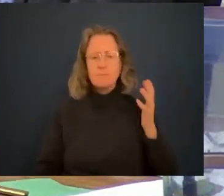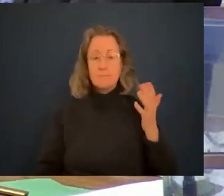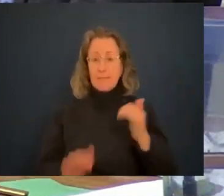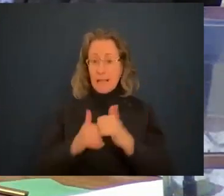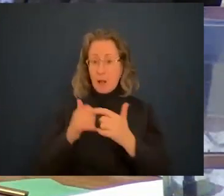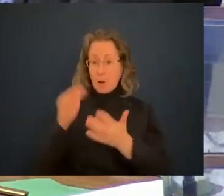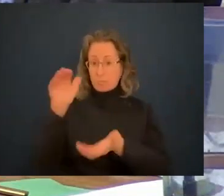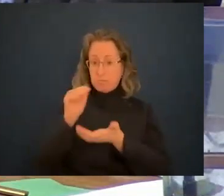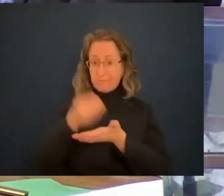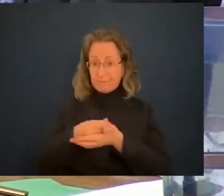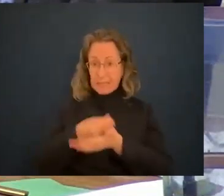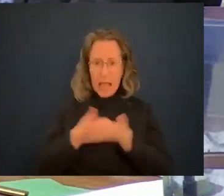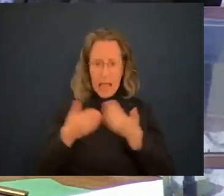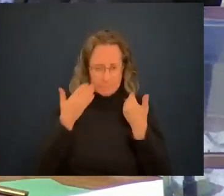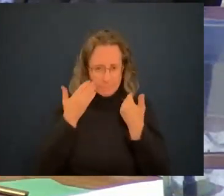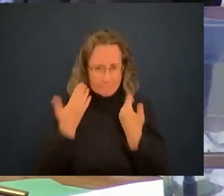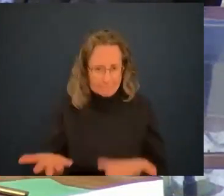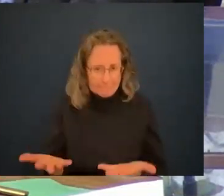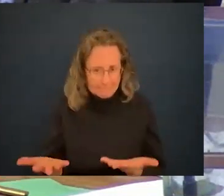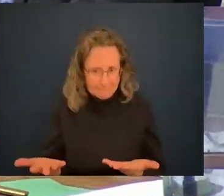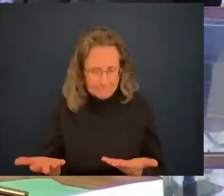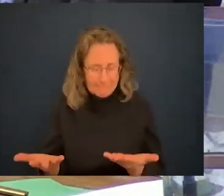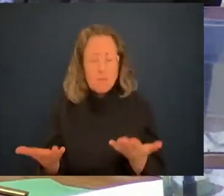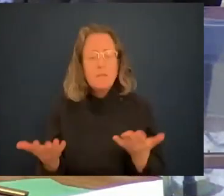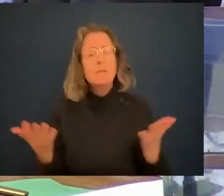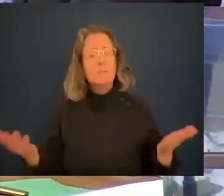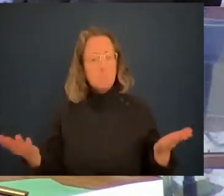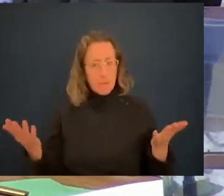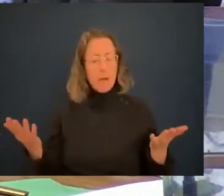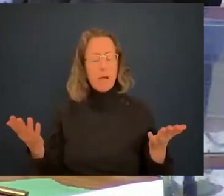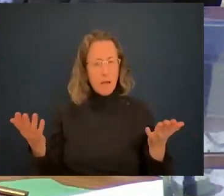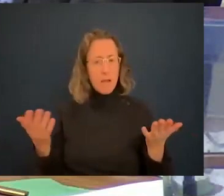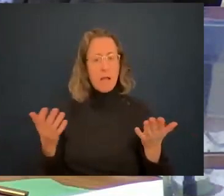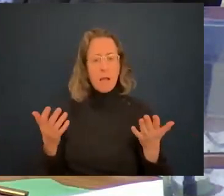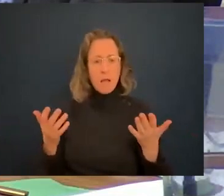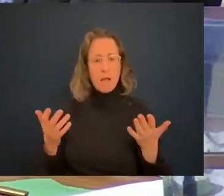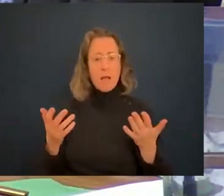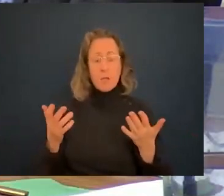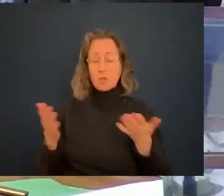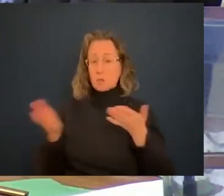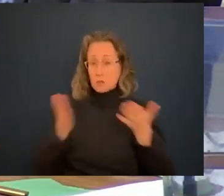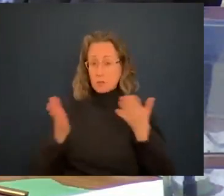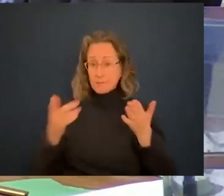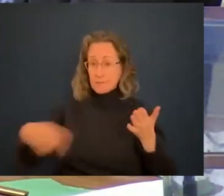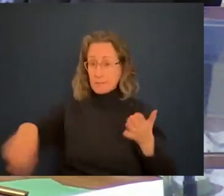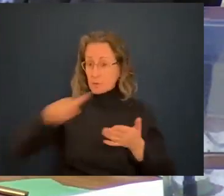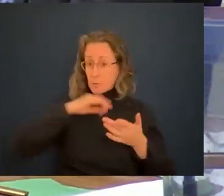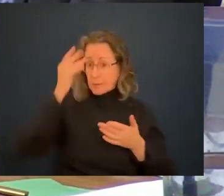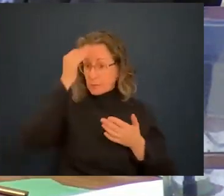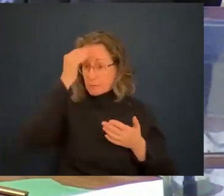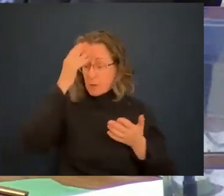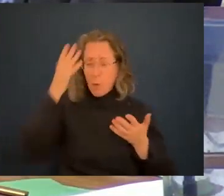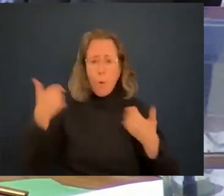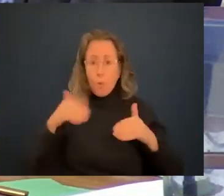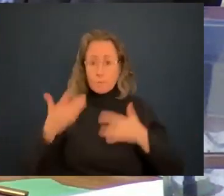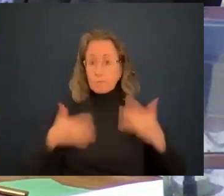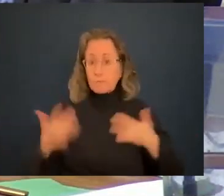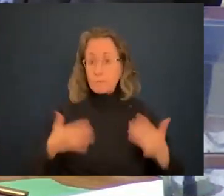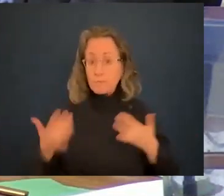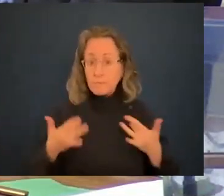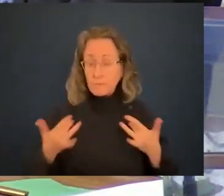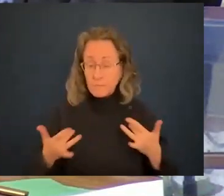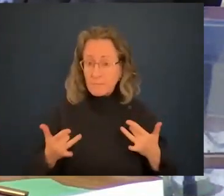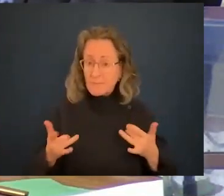funds um but these things that we are looking at and considering and some of them are very exciting um will require money